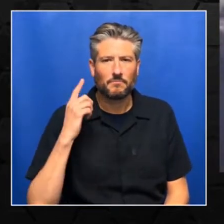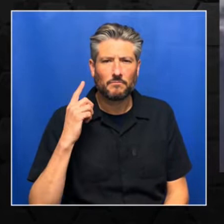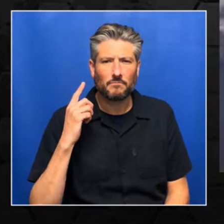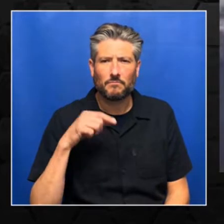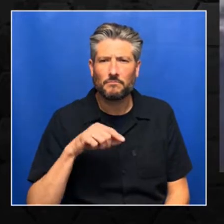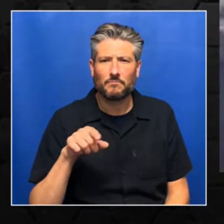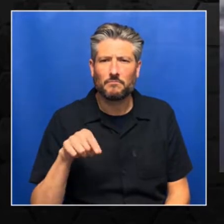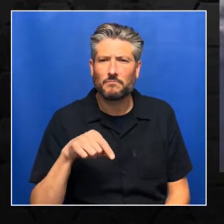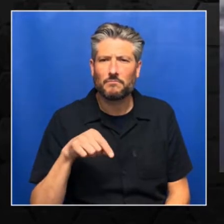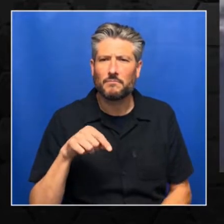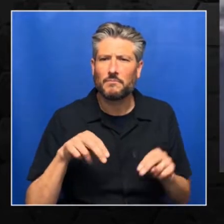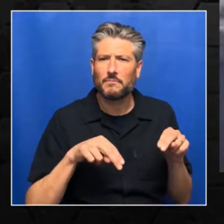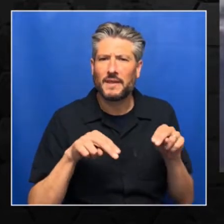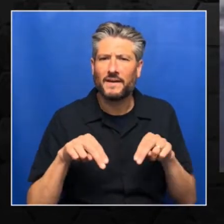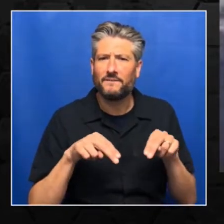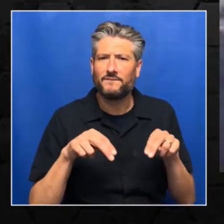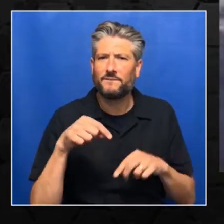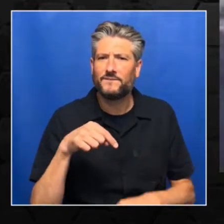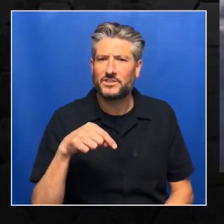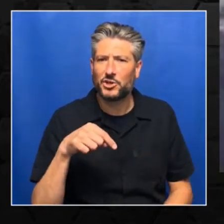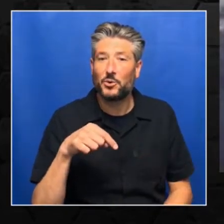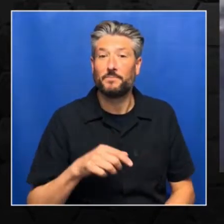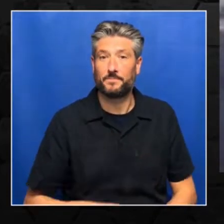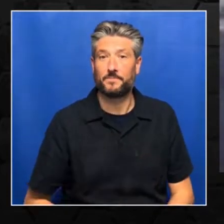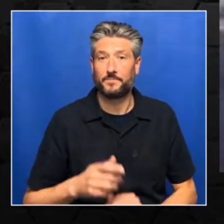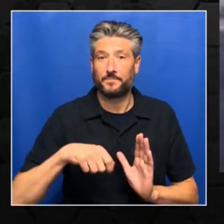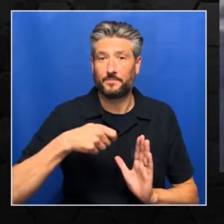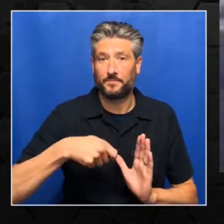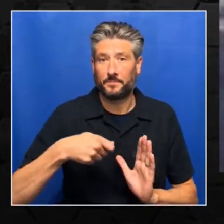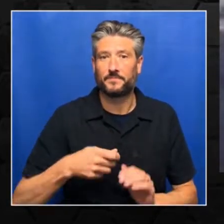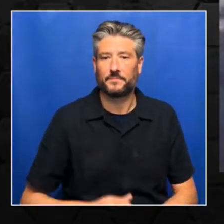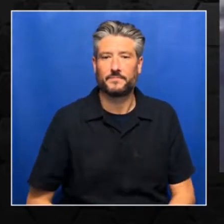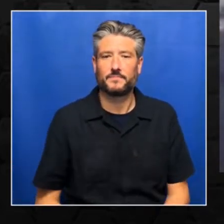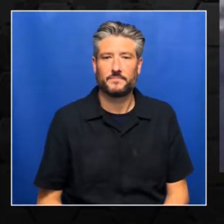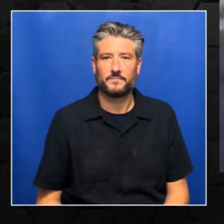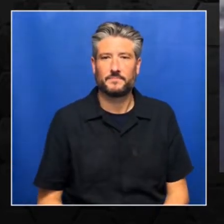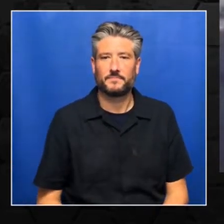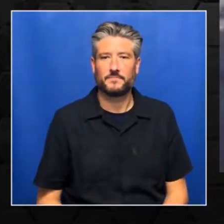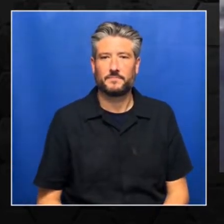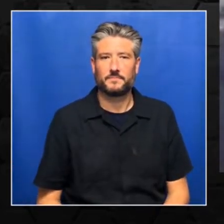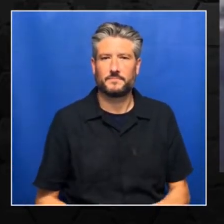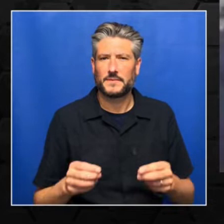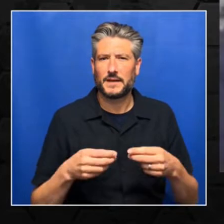tomorrow. By 2050, we need to produce 60% more